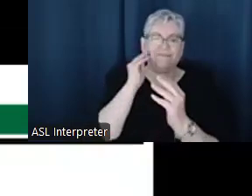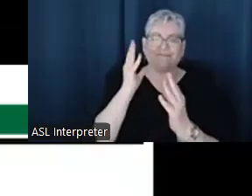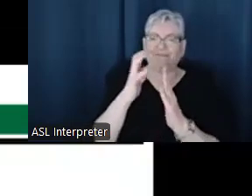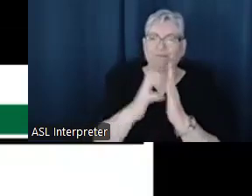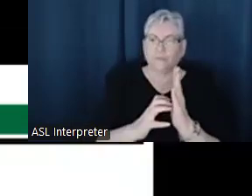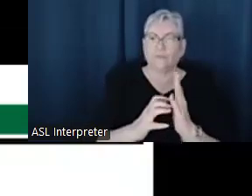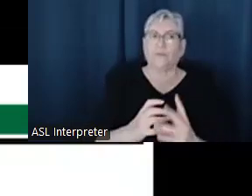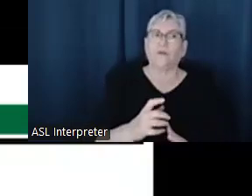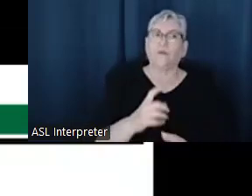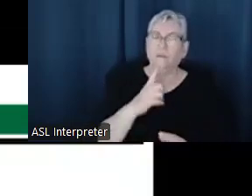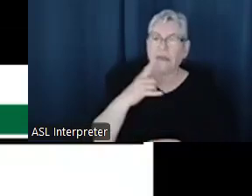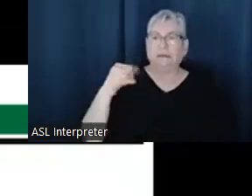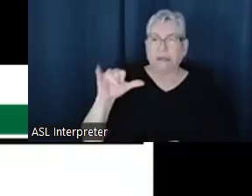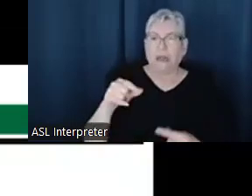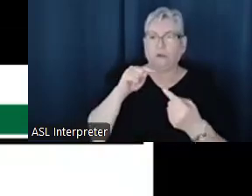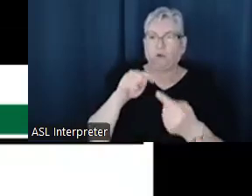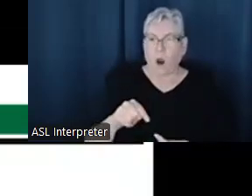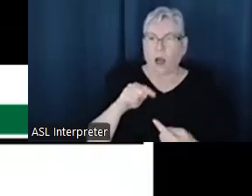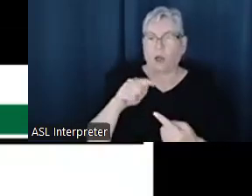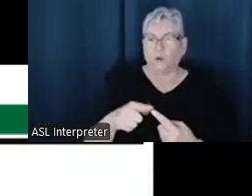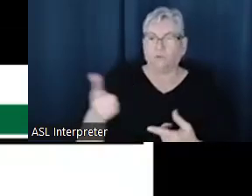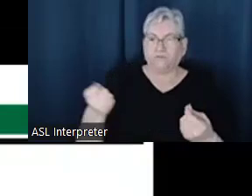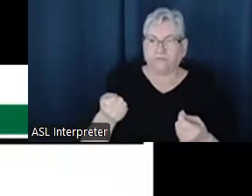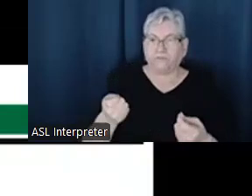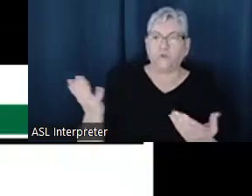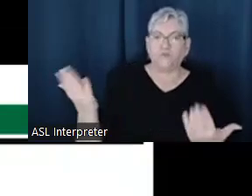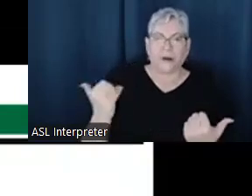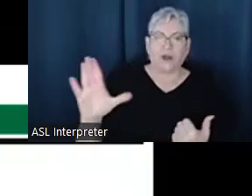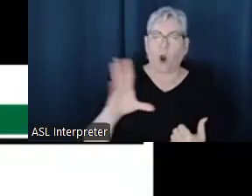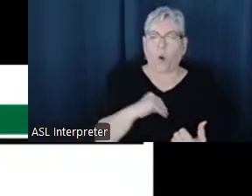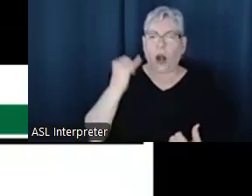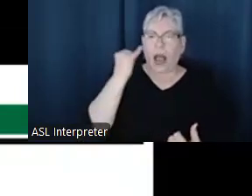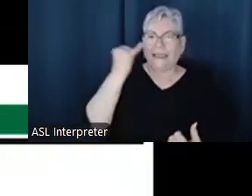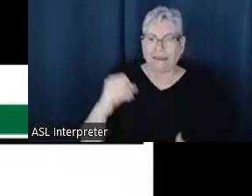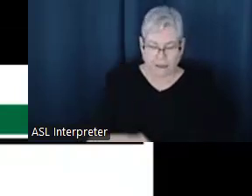a struggle to get some to bring their own ideas.